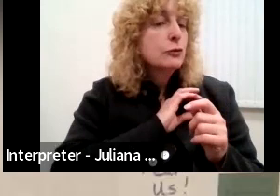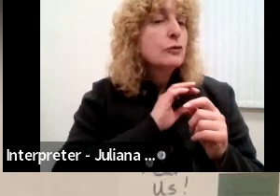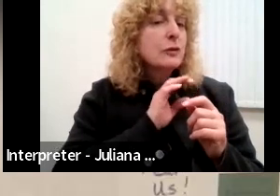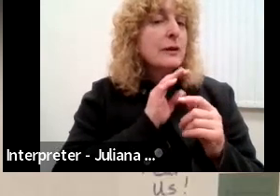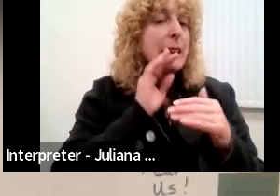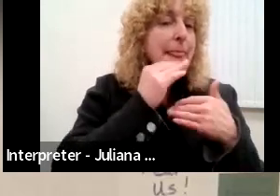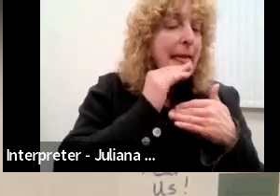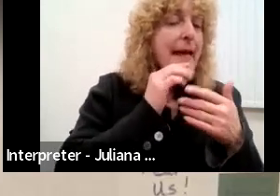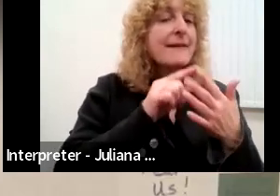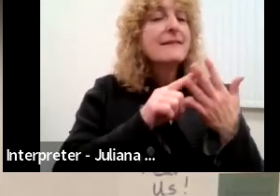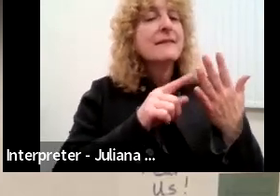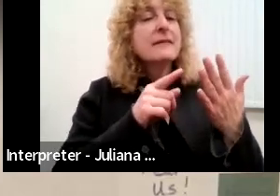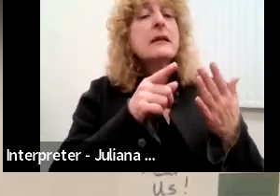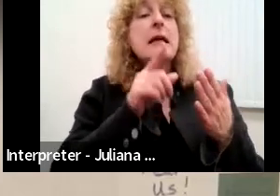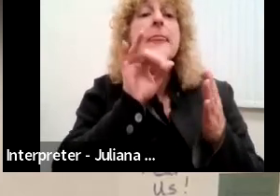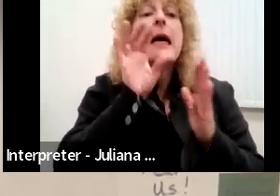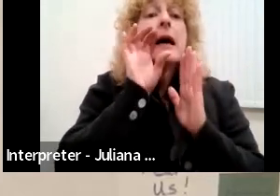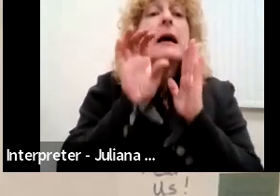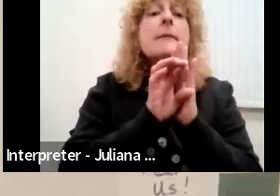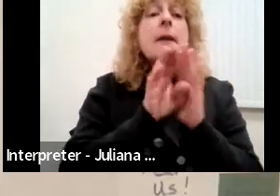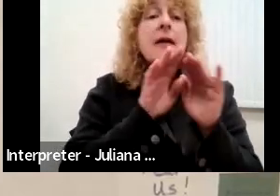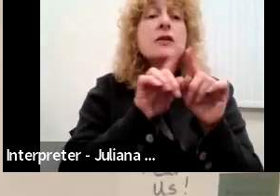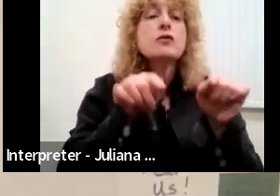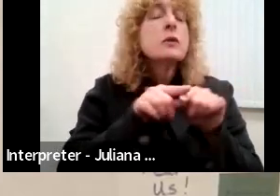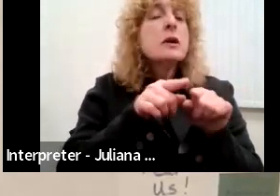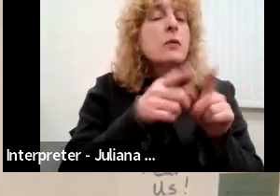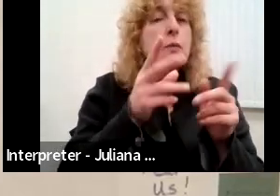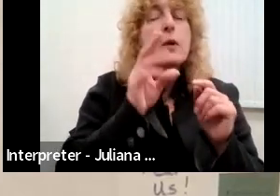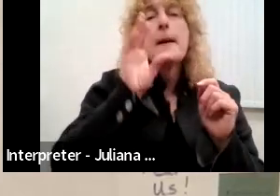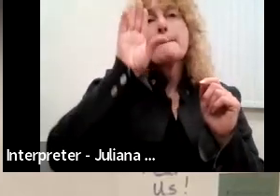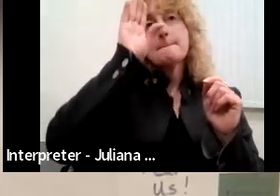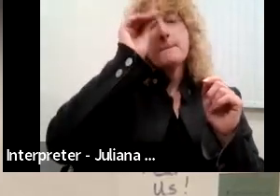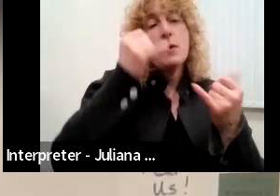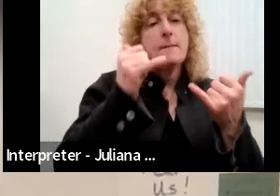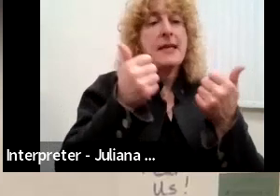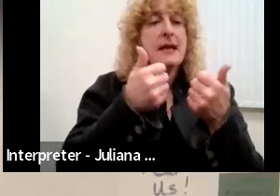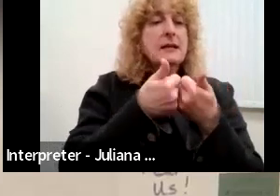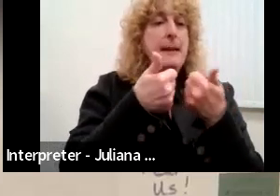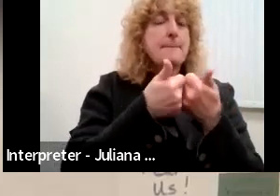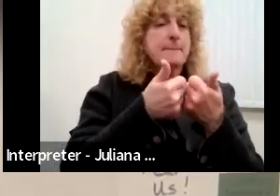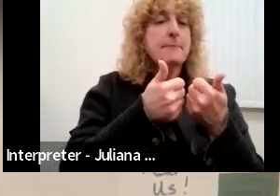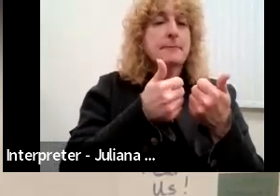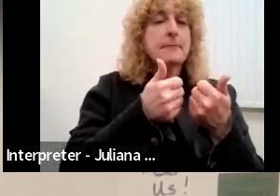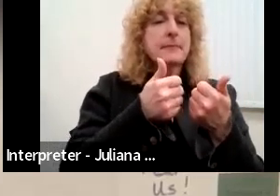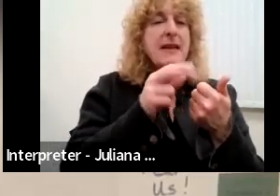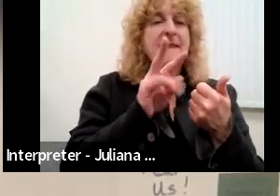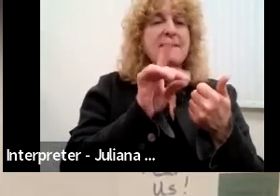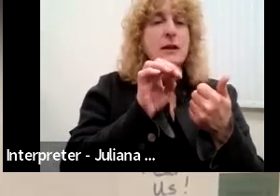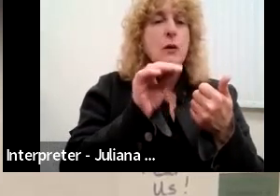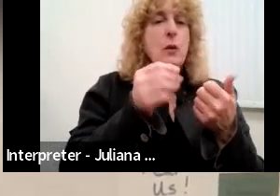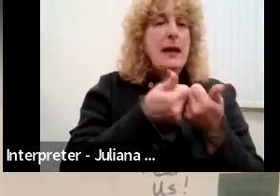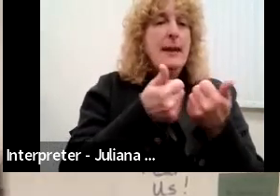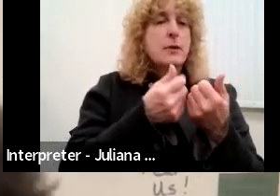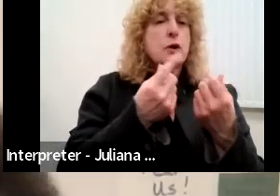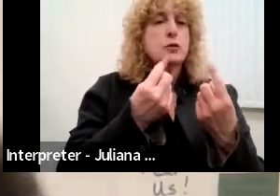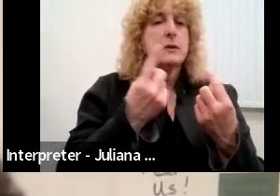So the image on the screen is a boy playing a video game with Here something we can on see his Dustin trying arm. to calm down to make